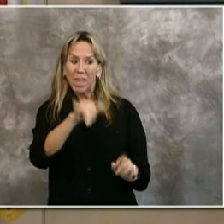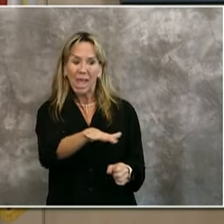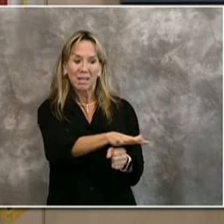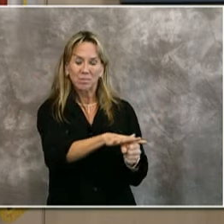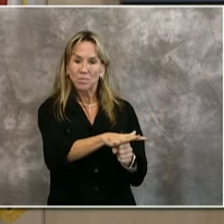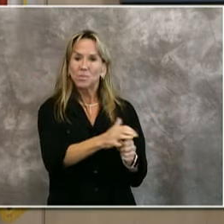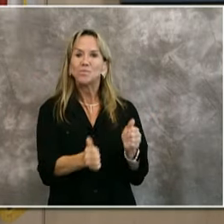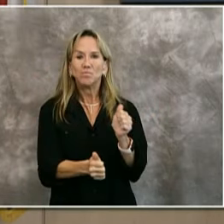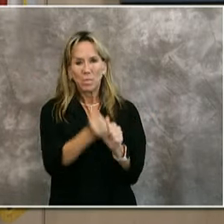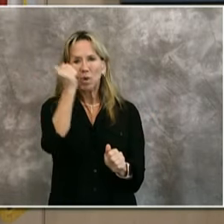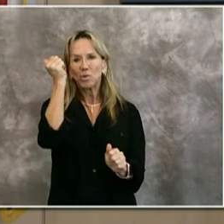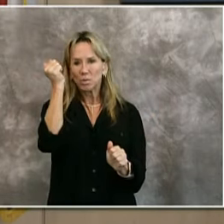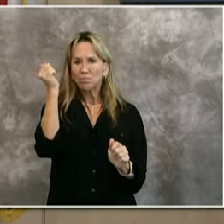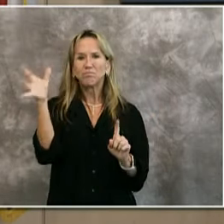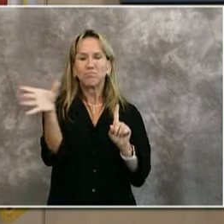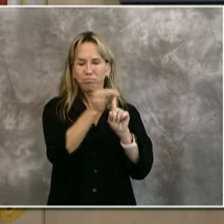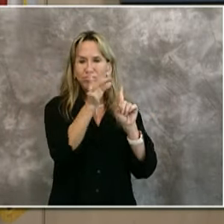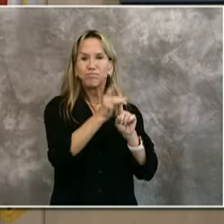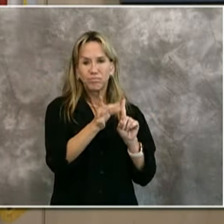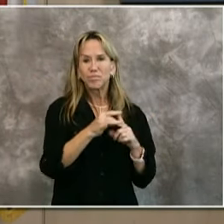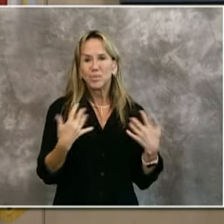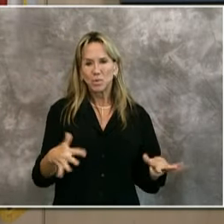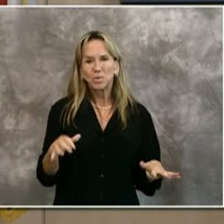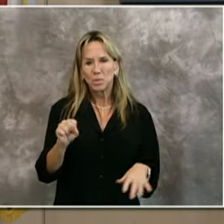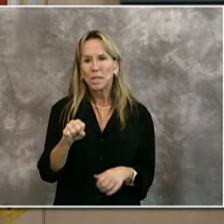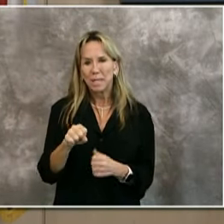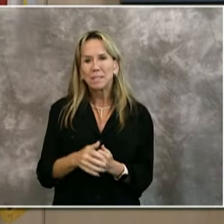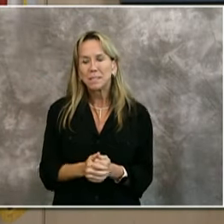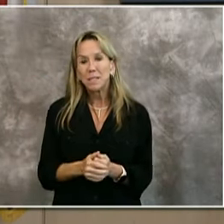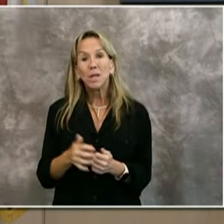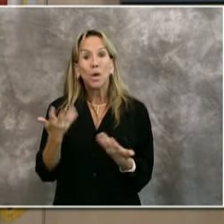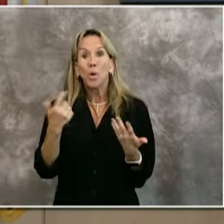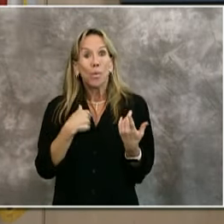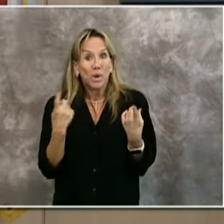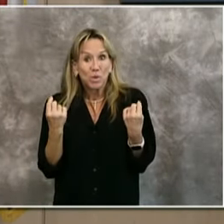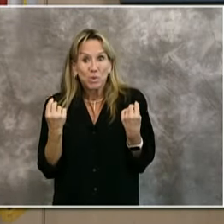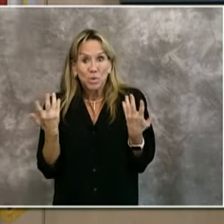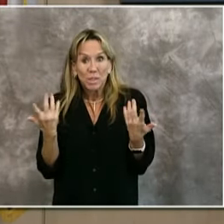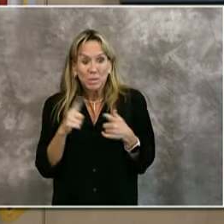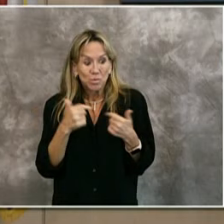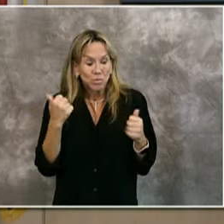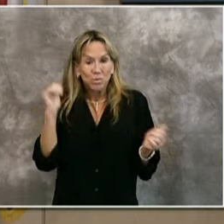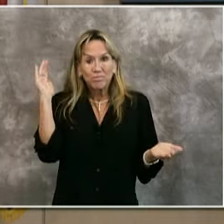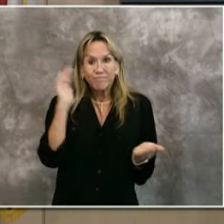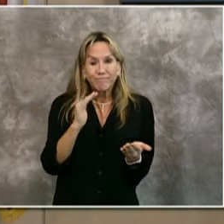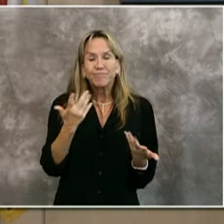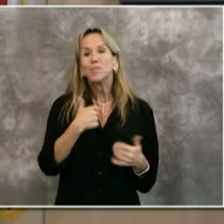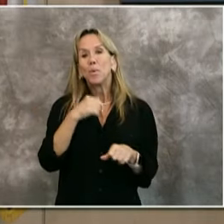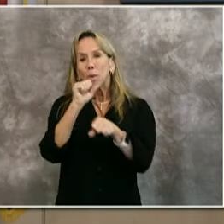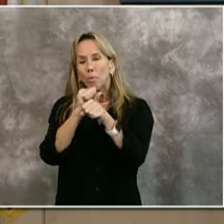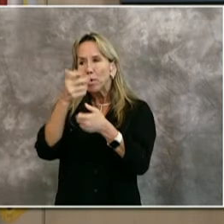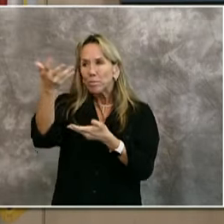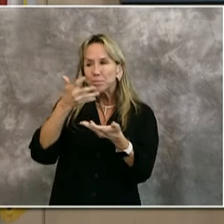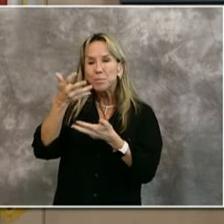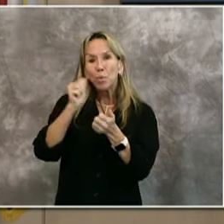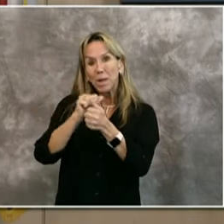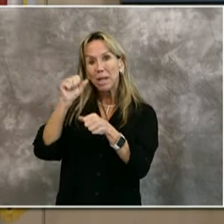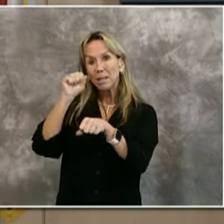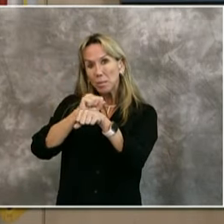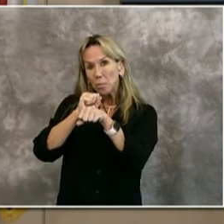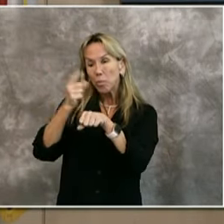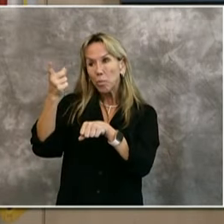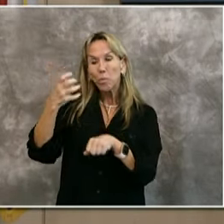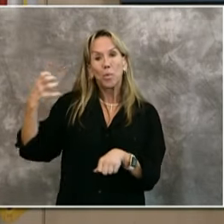region. Some specific things the county has been doing: we've worked with employers who have essential employees